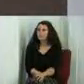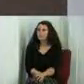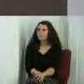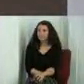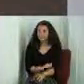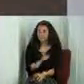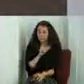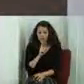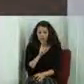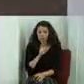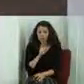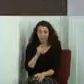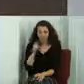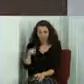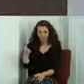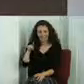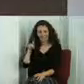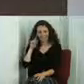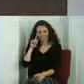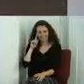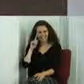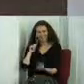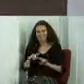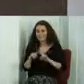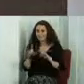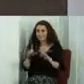Certainly think differently than we do here in North America,